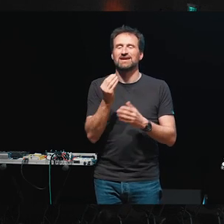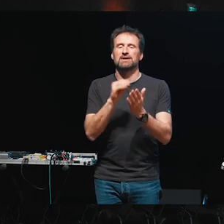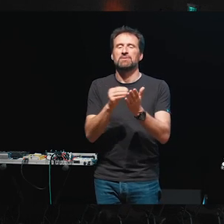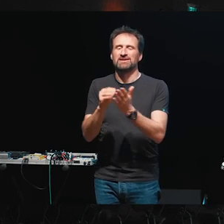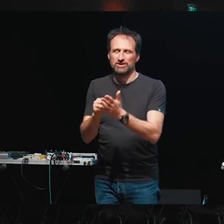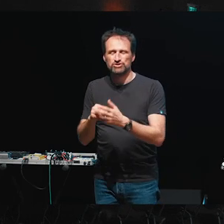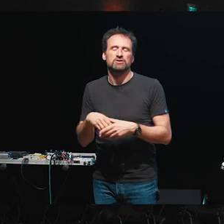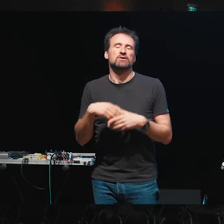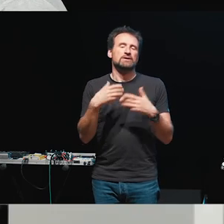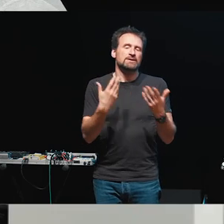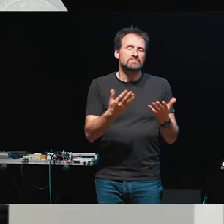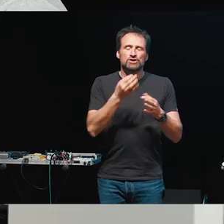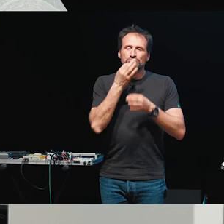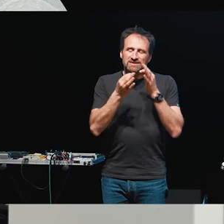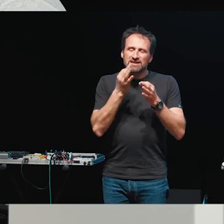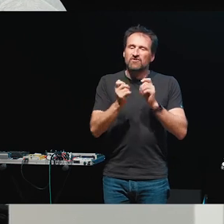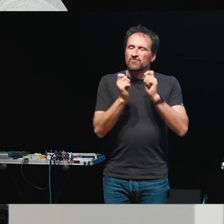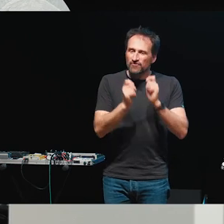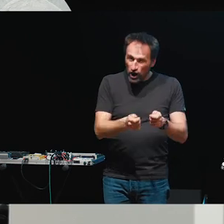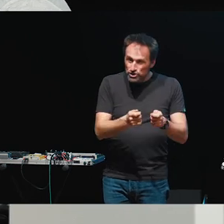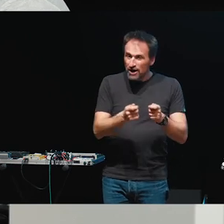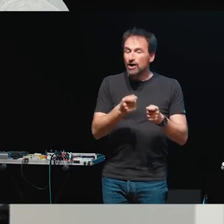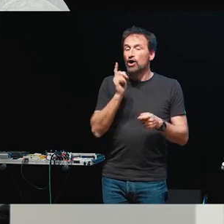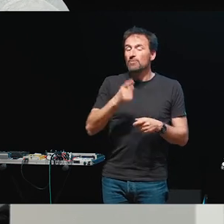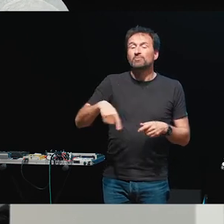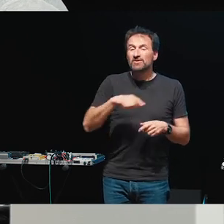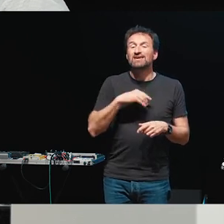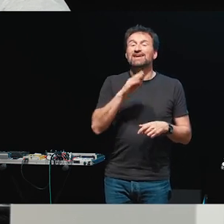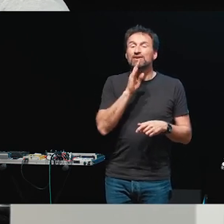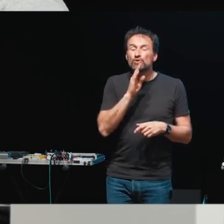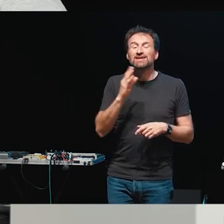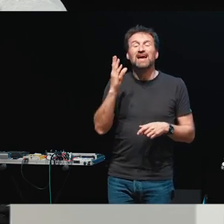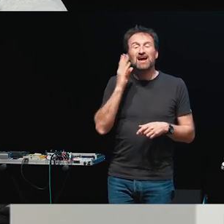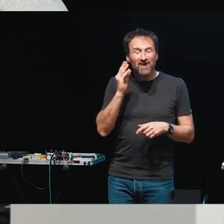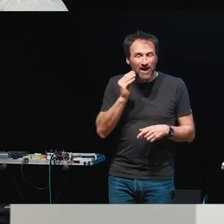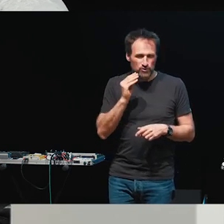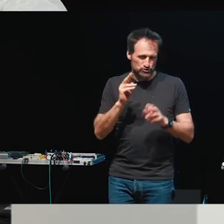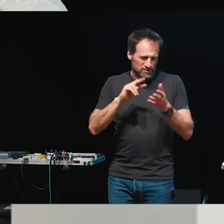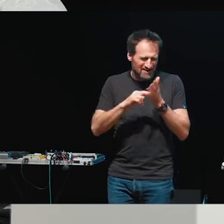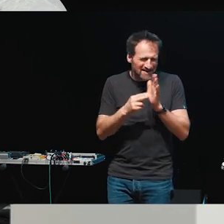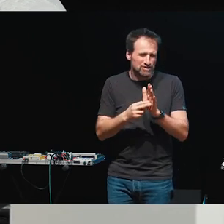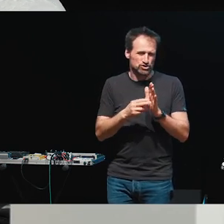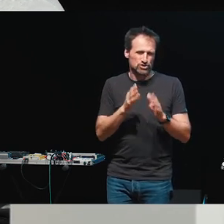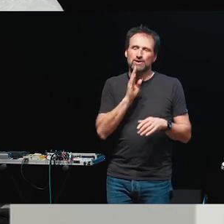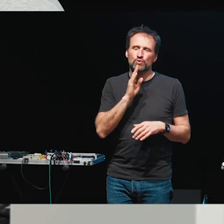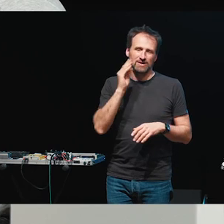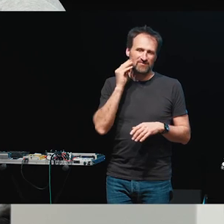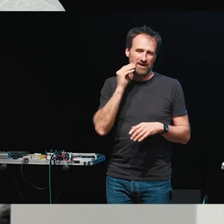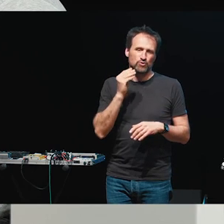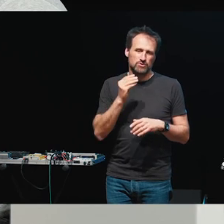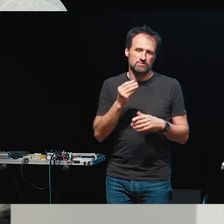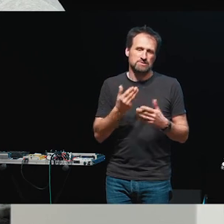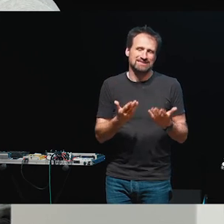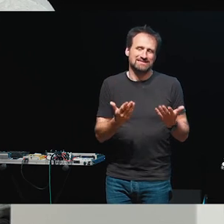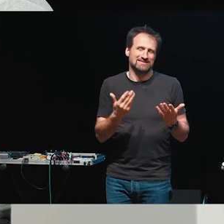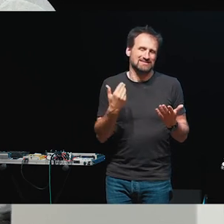proposal, whether we have sufficient experience in a technical way. That's kind of a